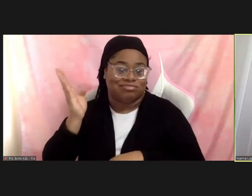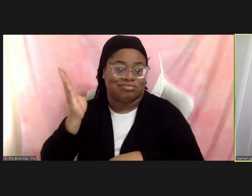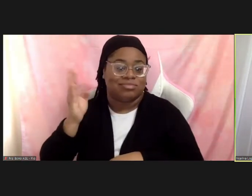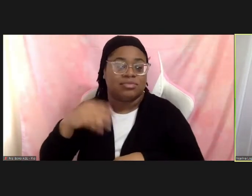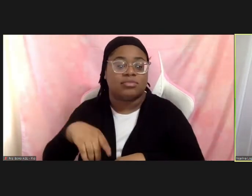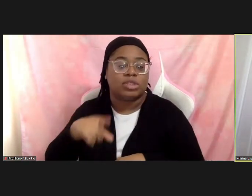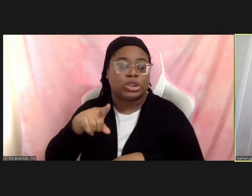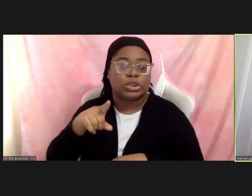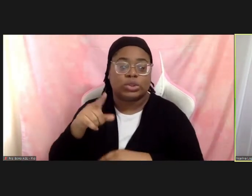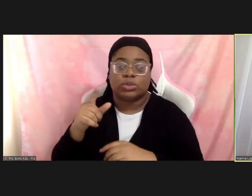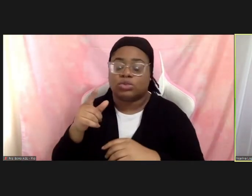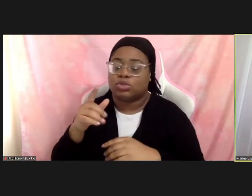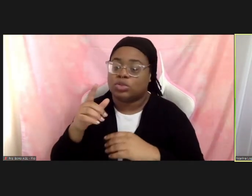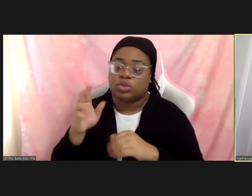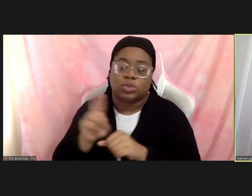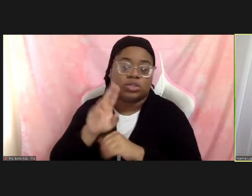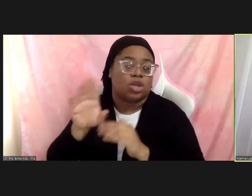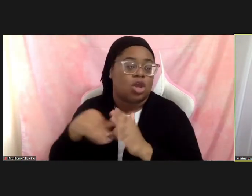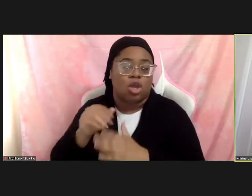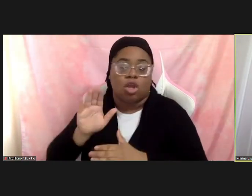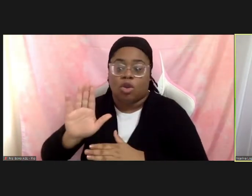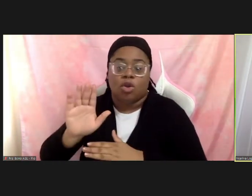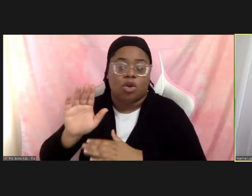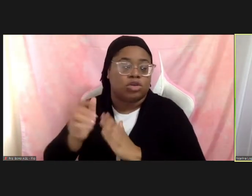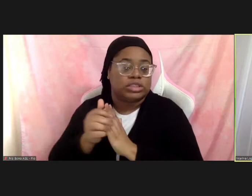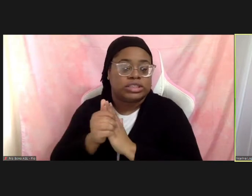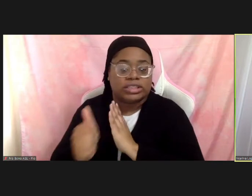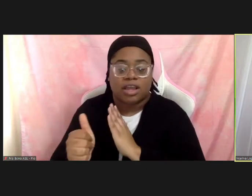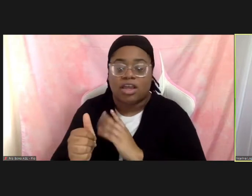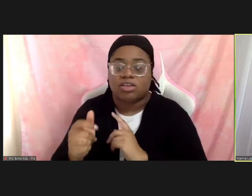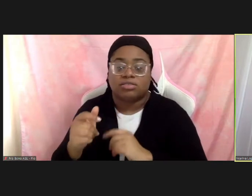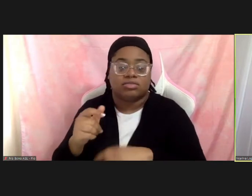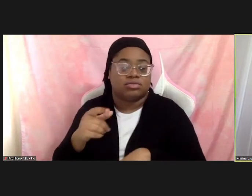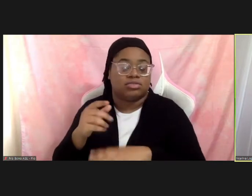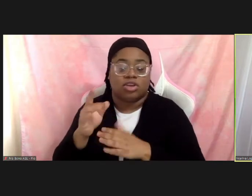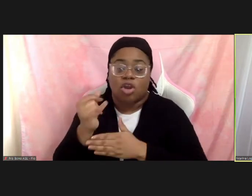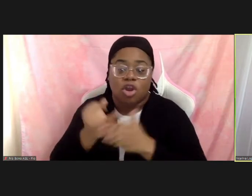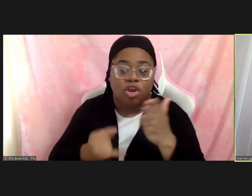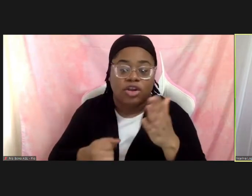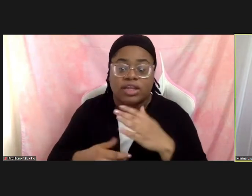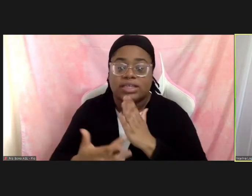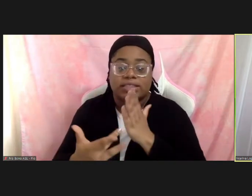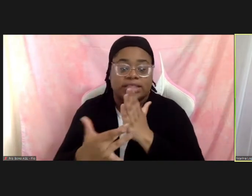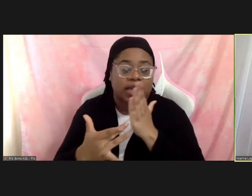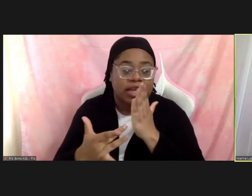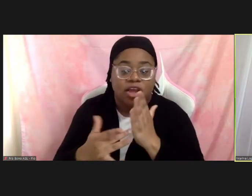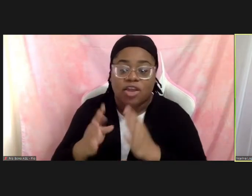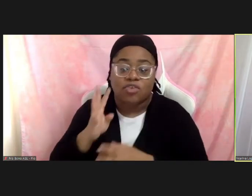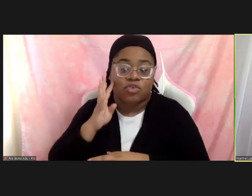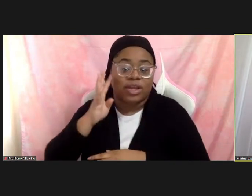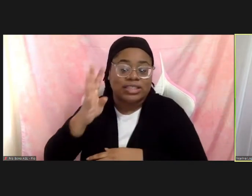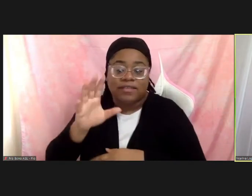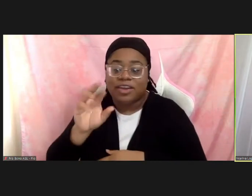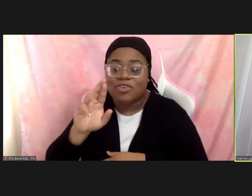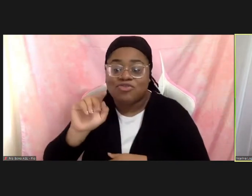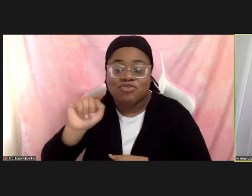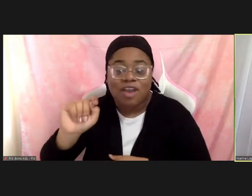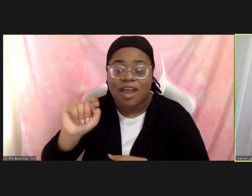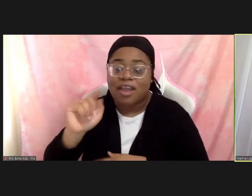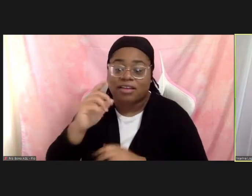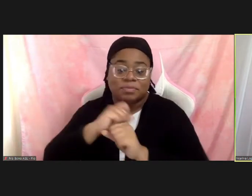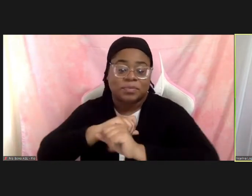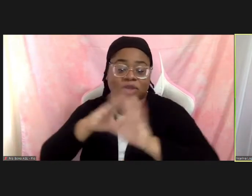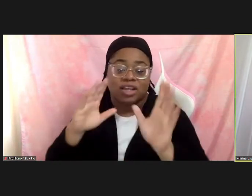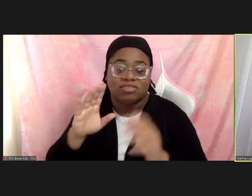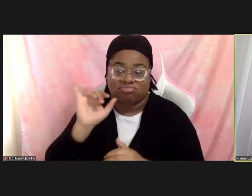an artist, her technical skills, her creativity, craft, imagination, and